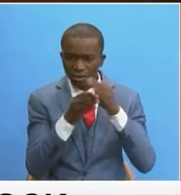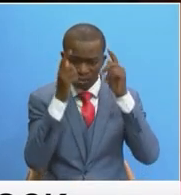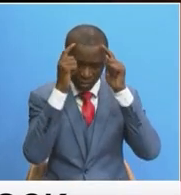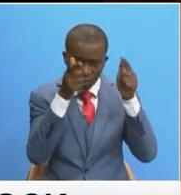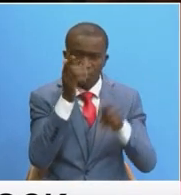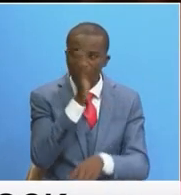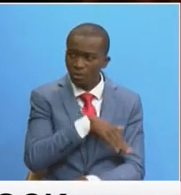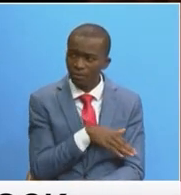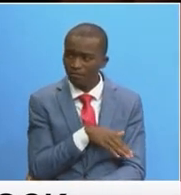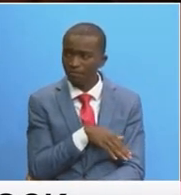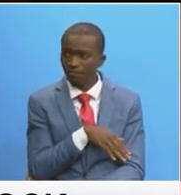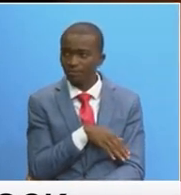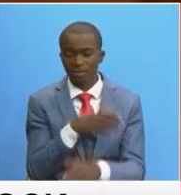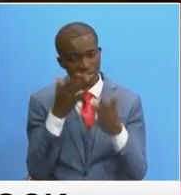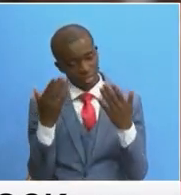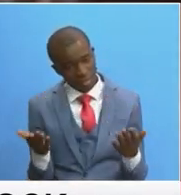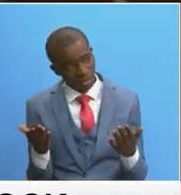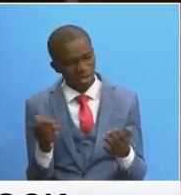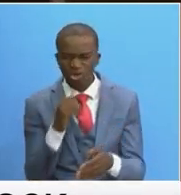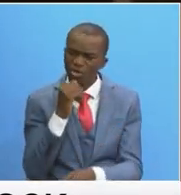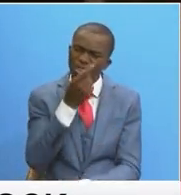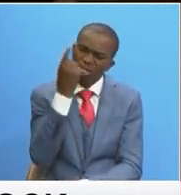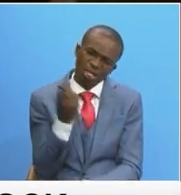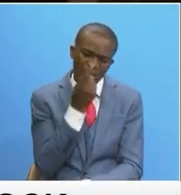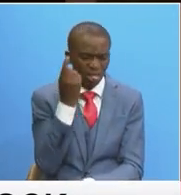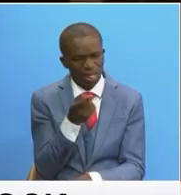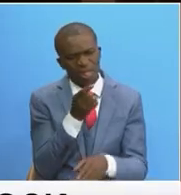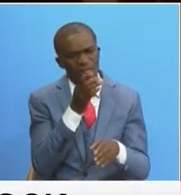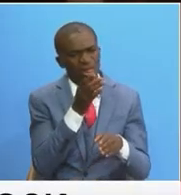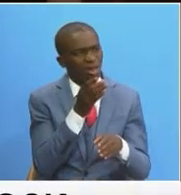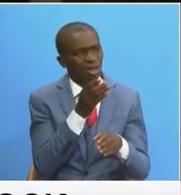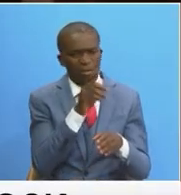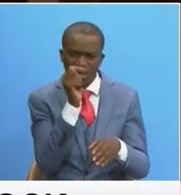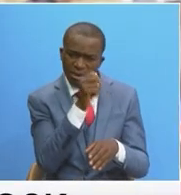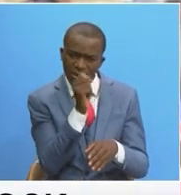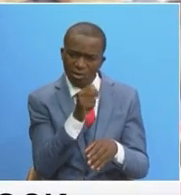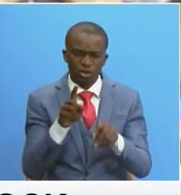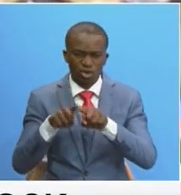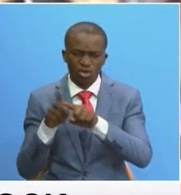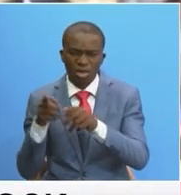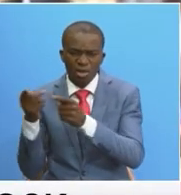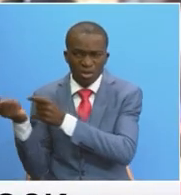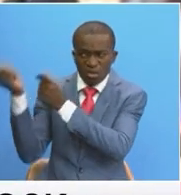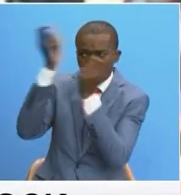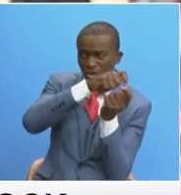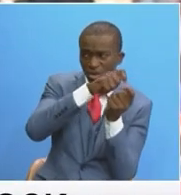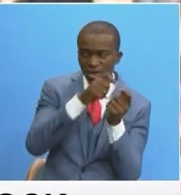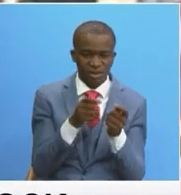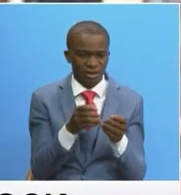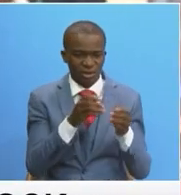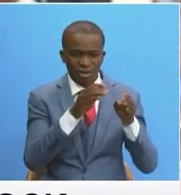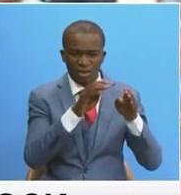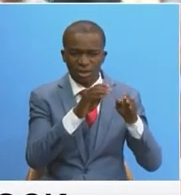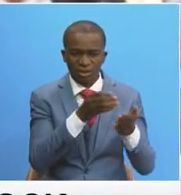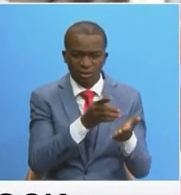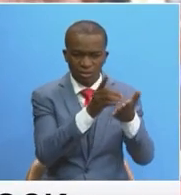Revolution Rock. And it's not just a building that we are handing over today. There are also some blankets that we already in the dormitory,